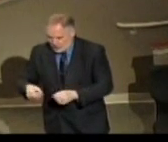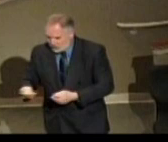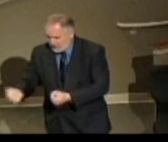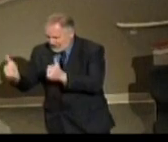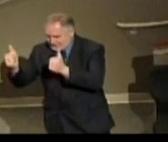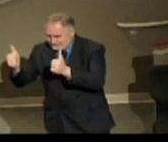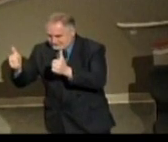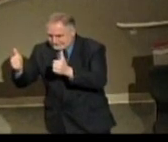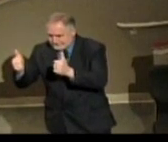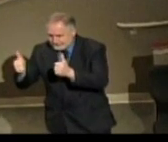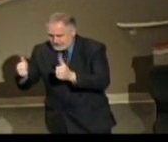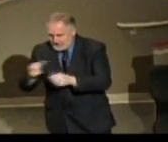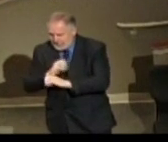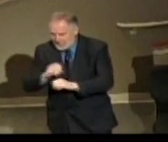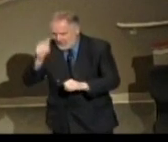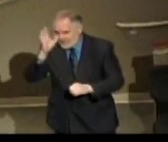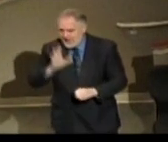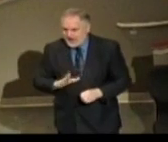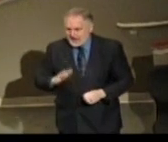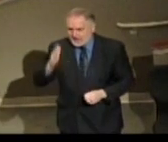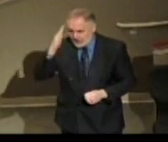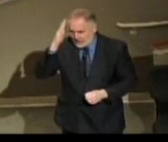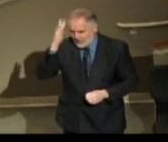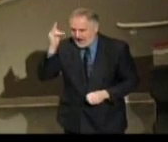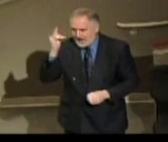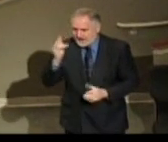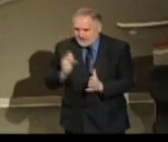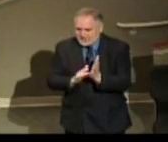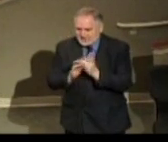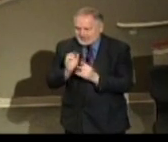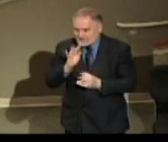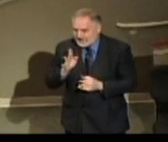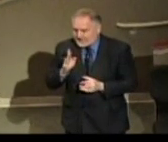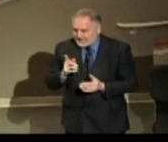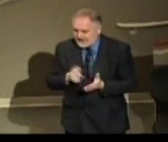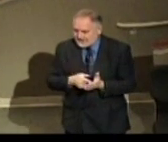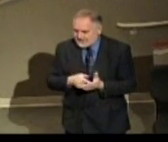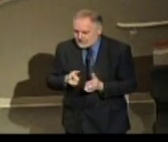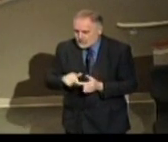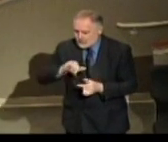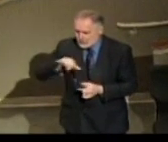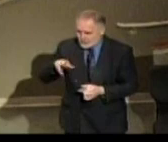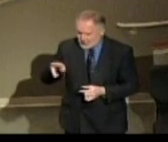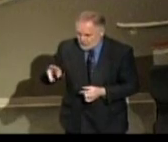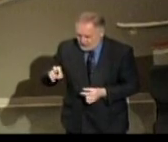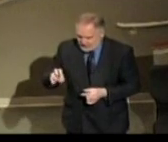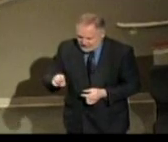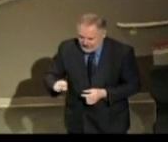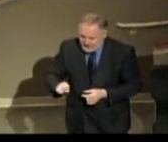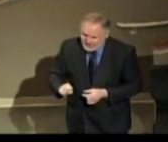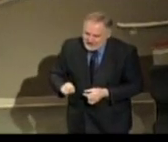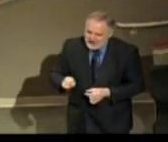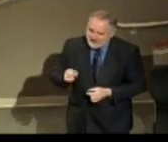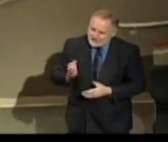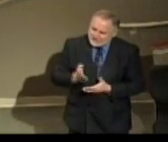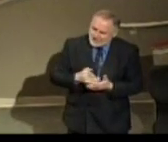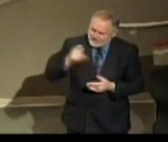no man at the table knew for what intent he spake this unto him. For some of them thought because Judas had the